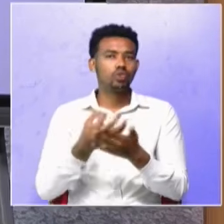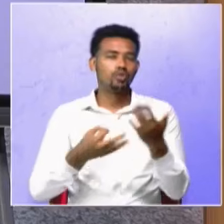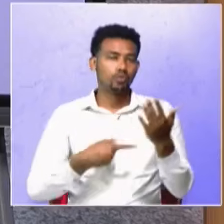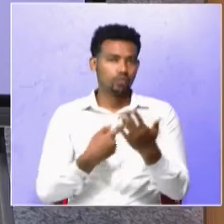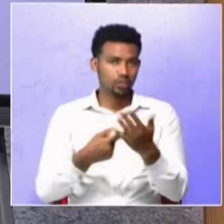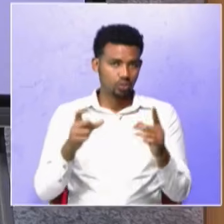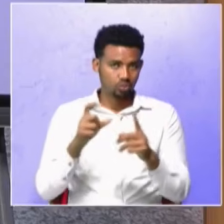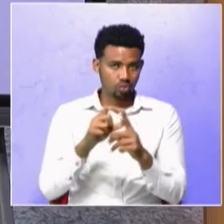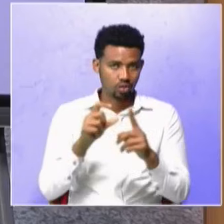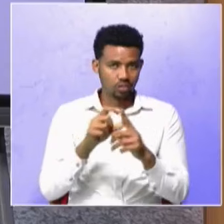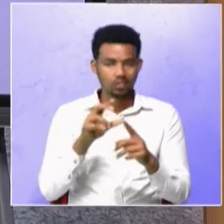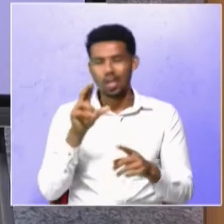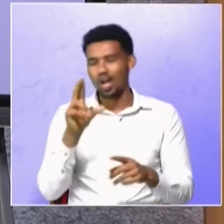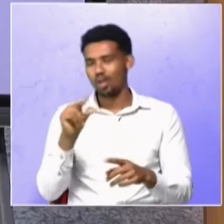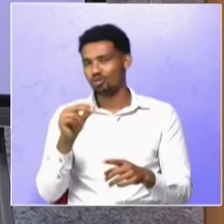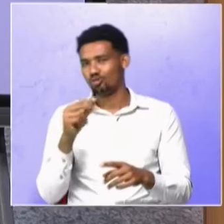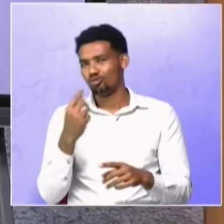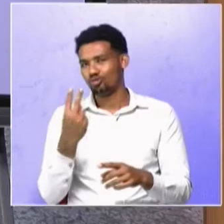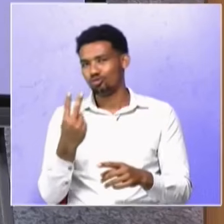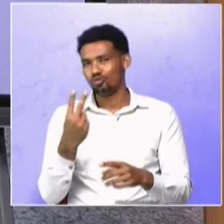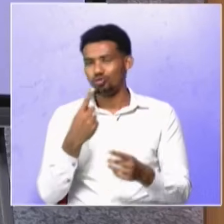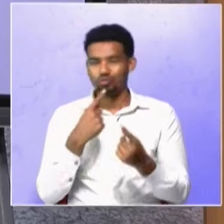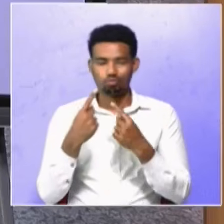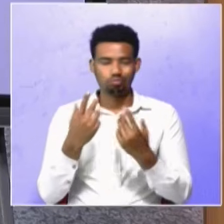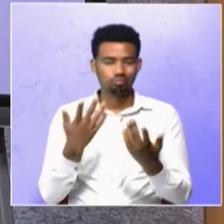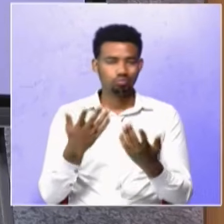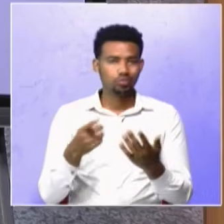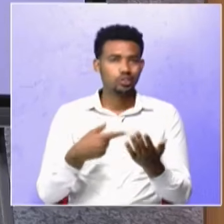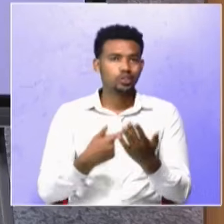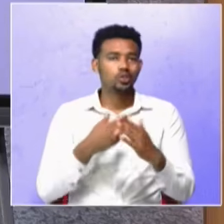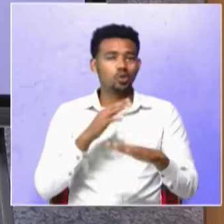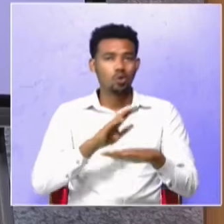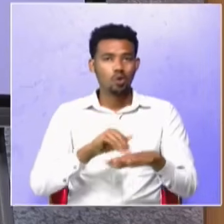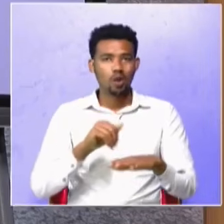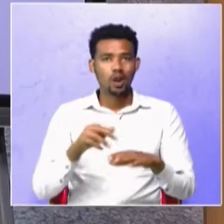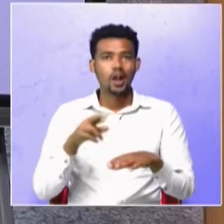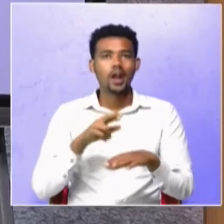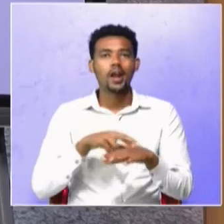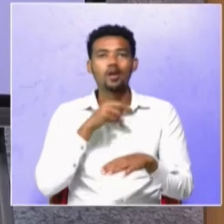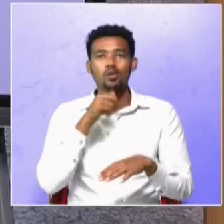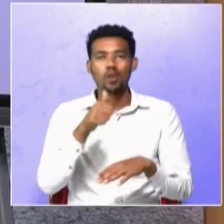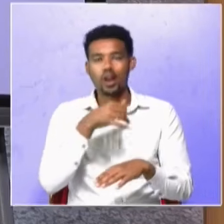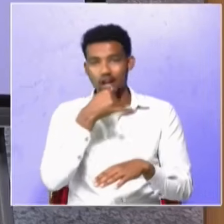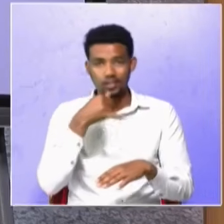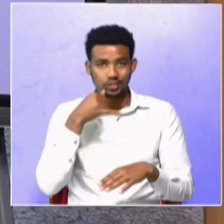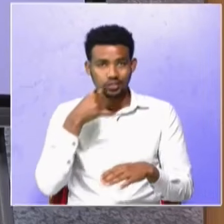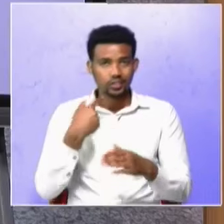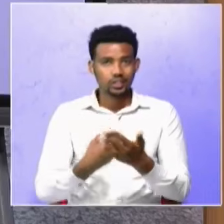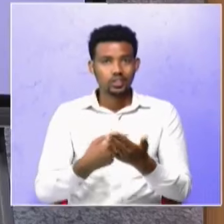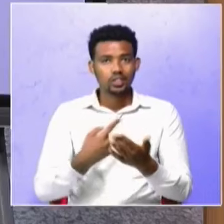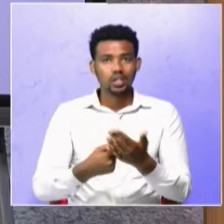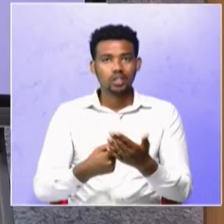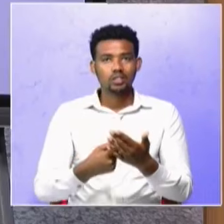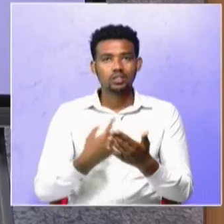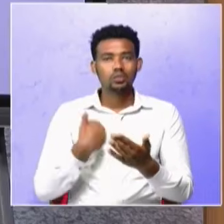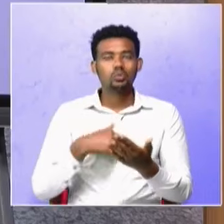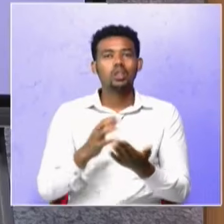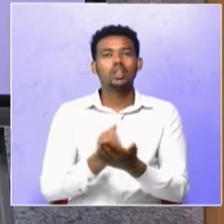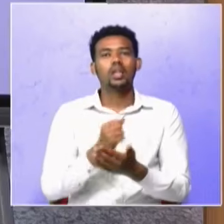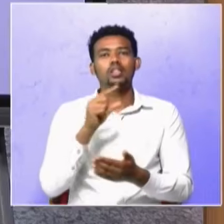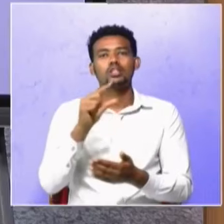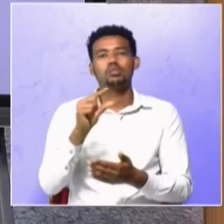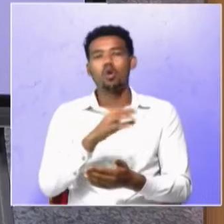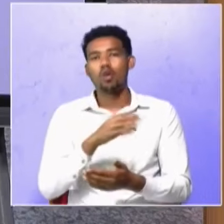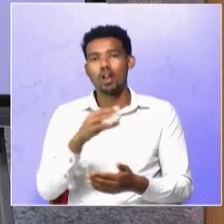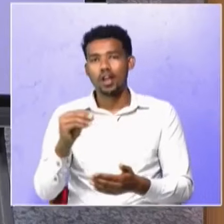are not two-syllable adjective. It's called what? Irregular adjective. These are, we take, small